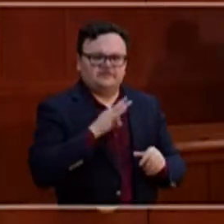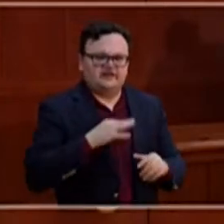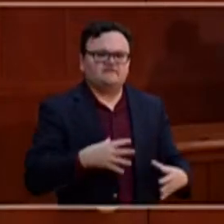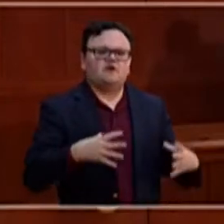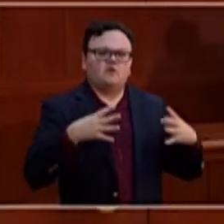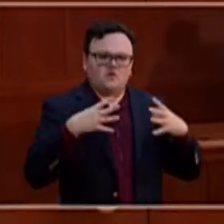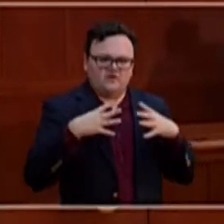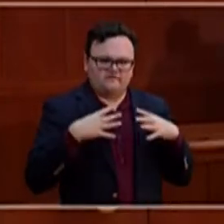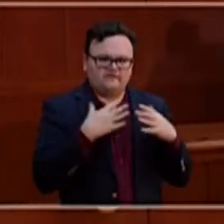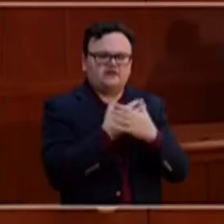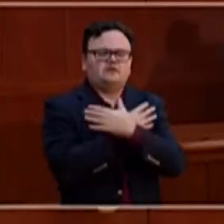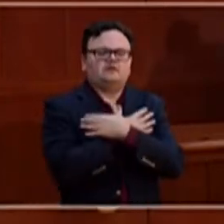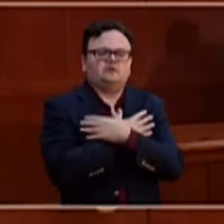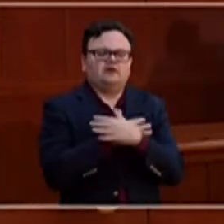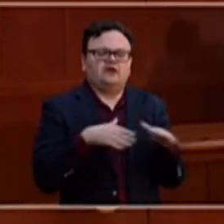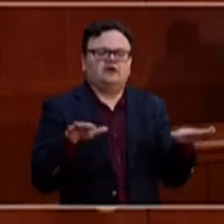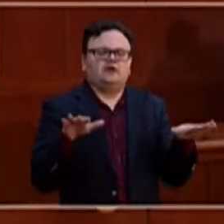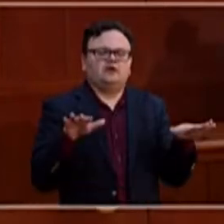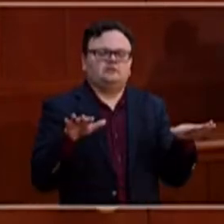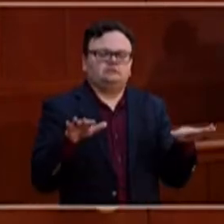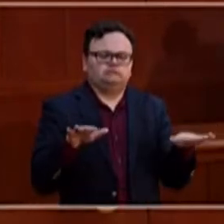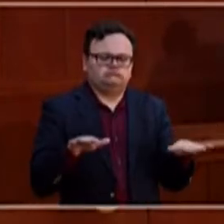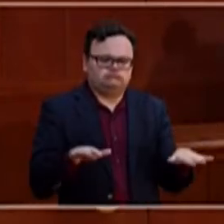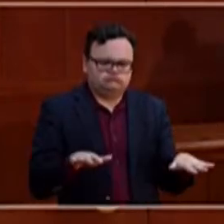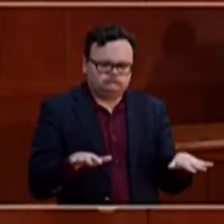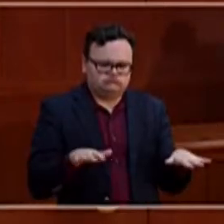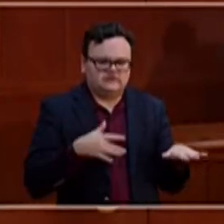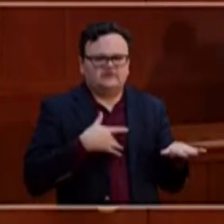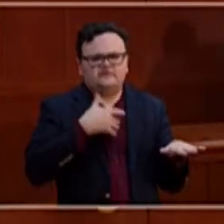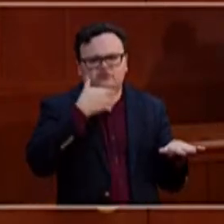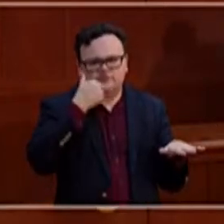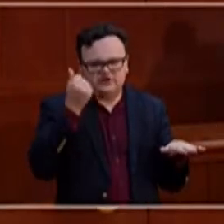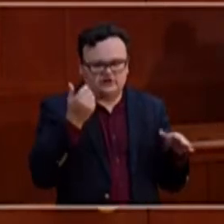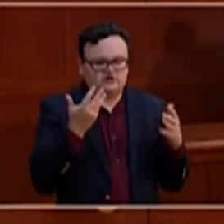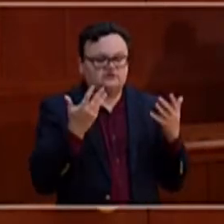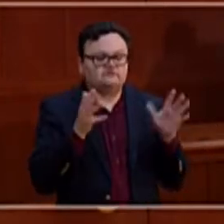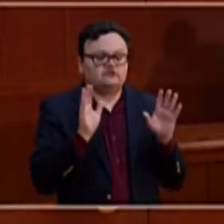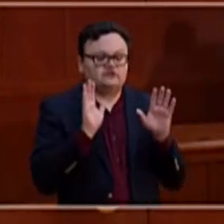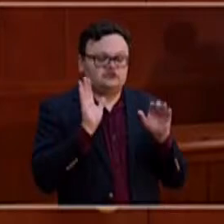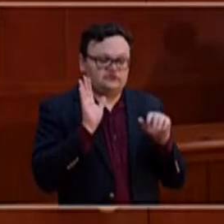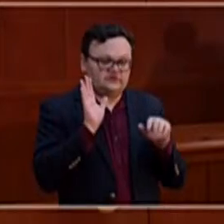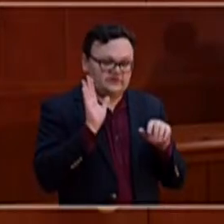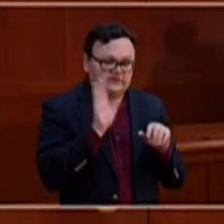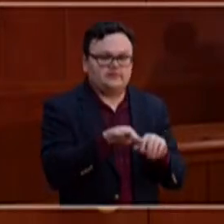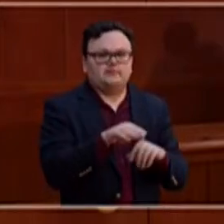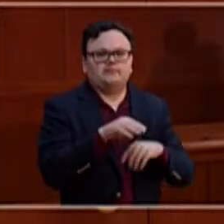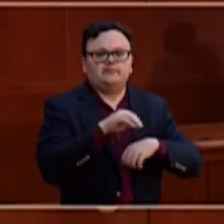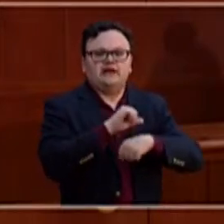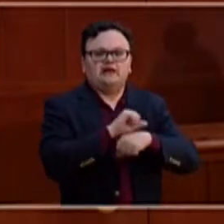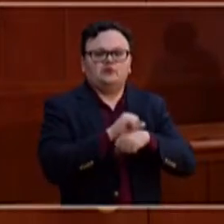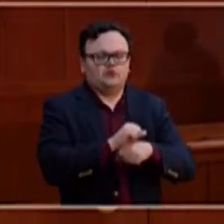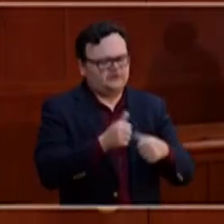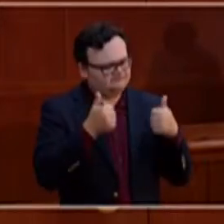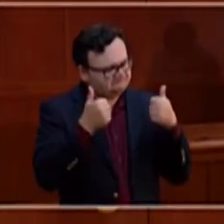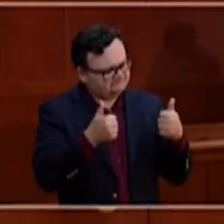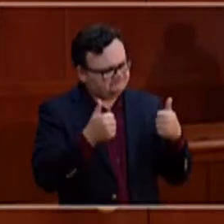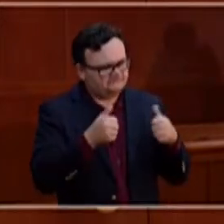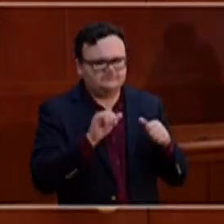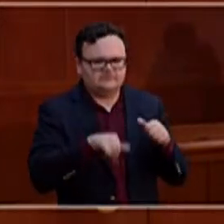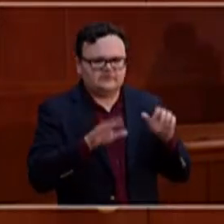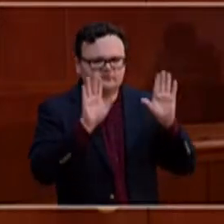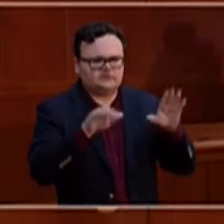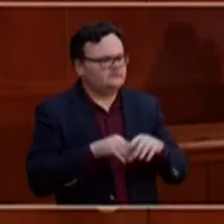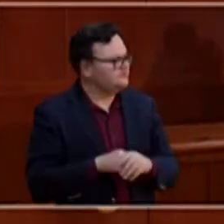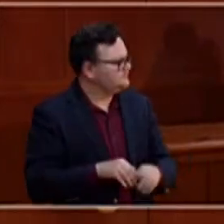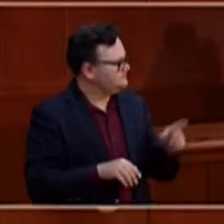a day to convalesce and come back to work fresh has meant a big difference. Yeah,